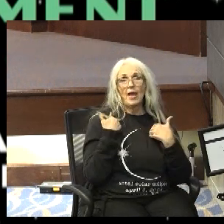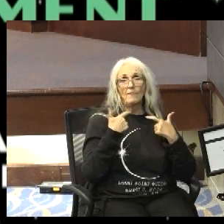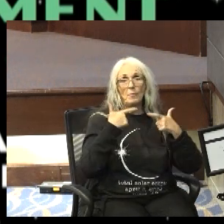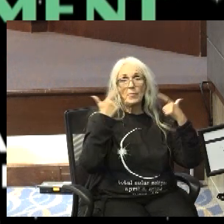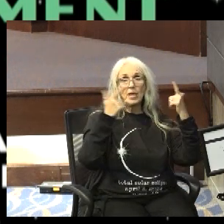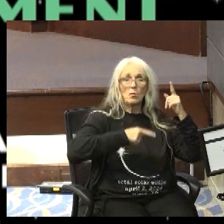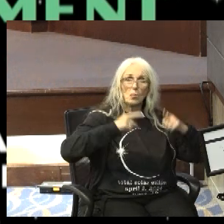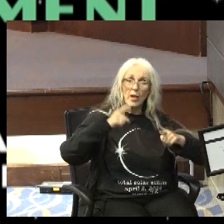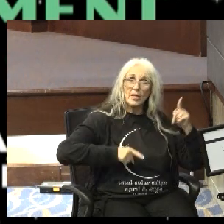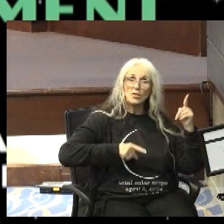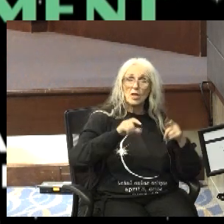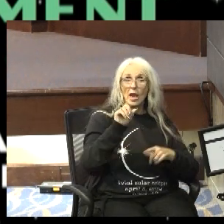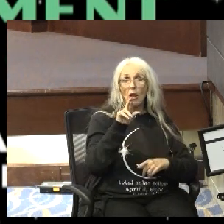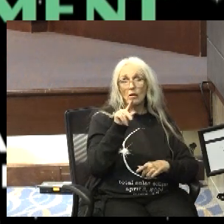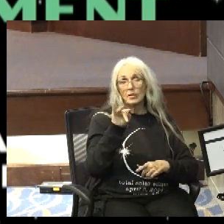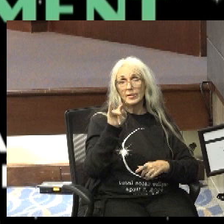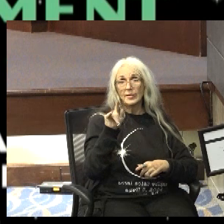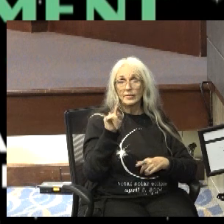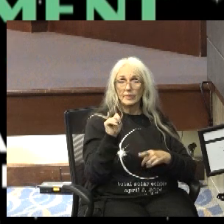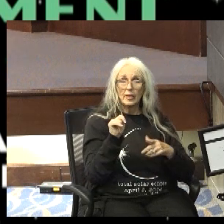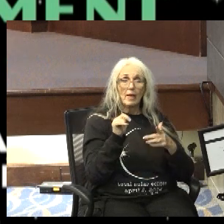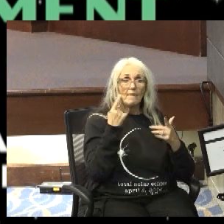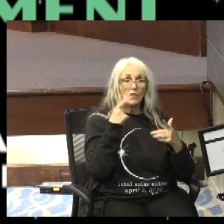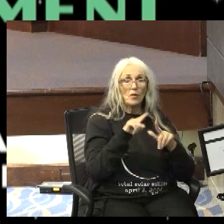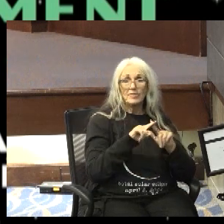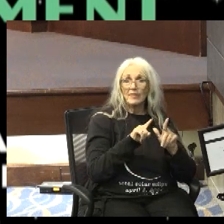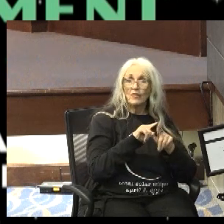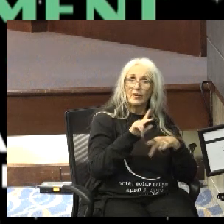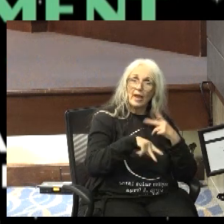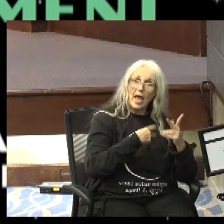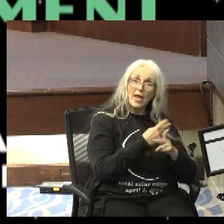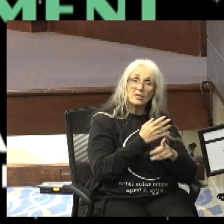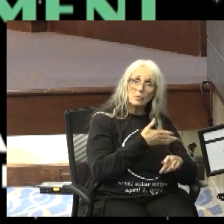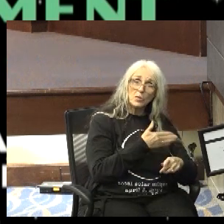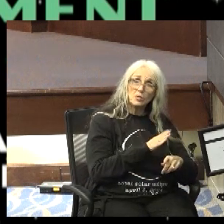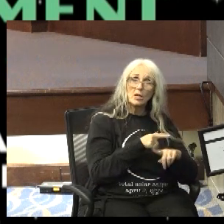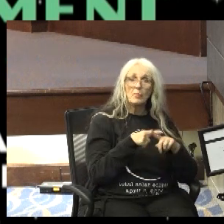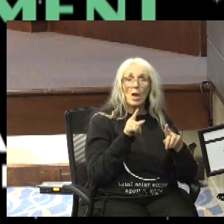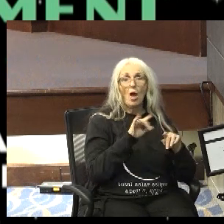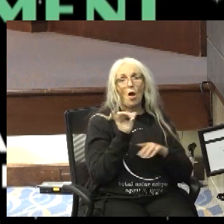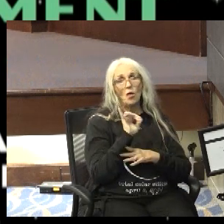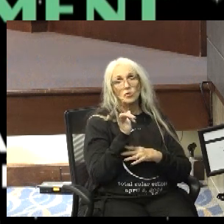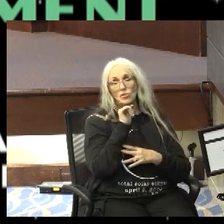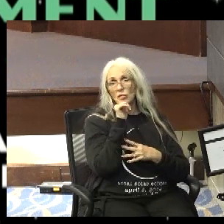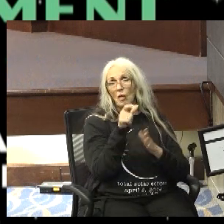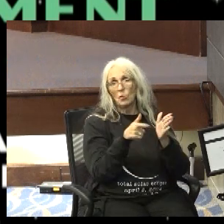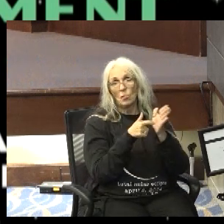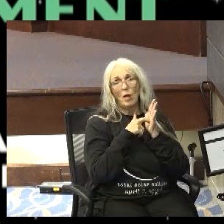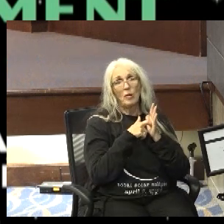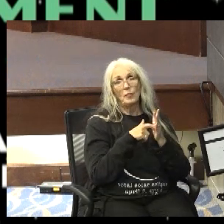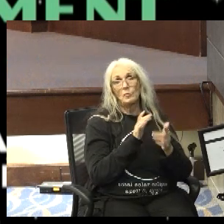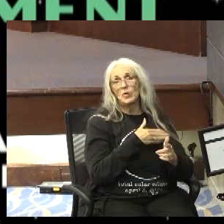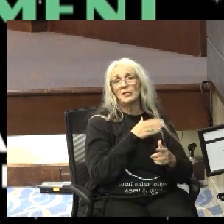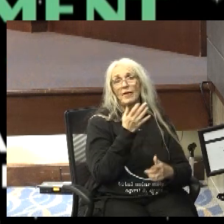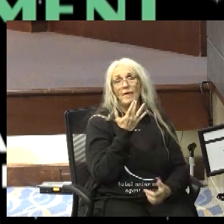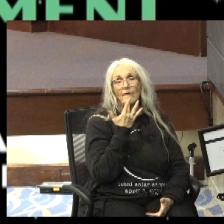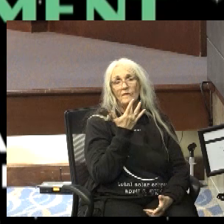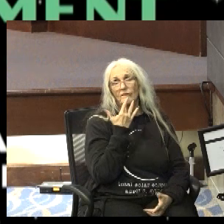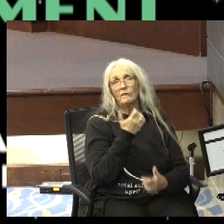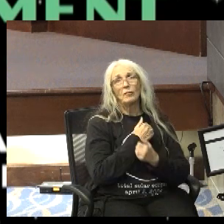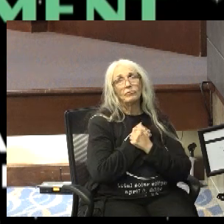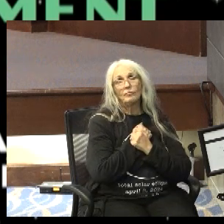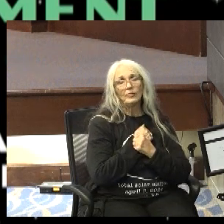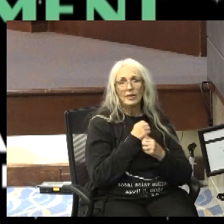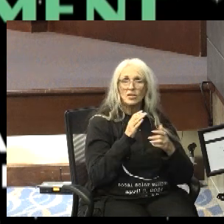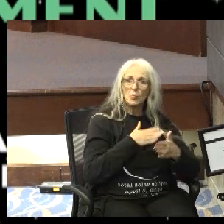wide range of artists that appeals to different styles of music. But then it's also you don't have to be a music fan to come out and enjoy.